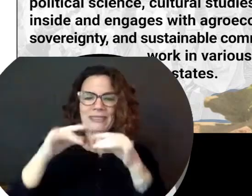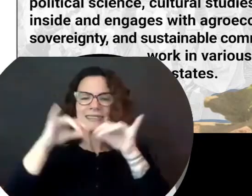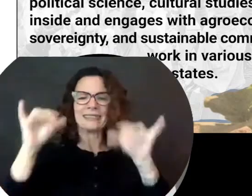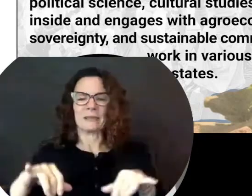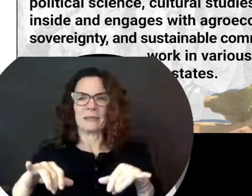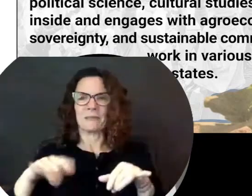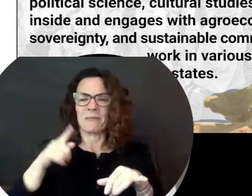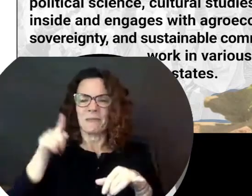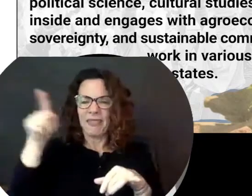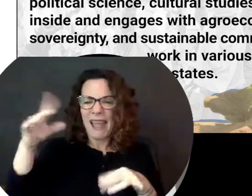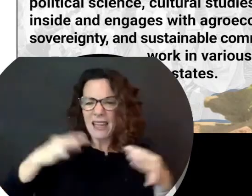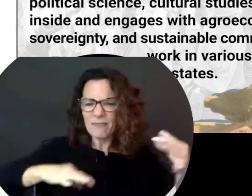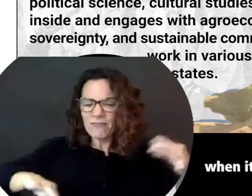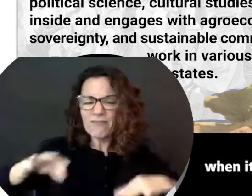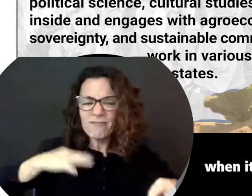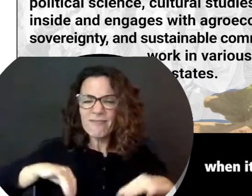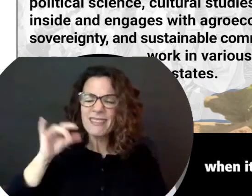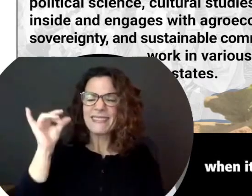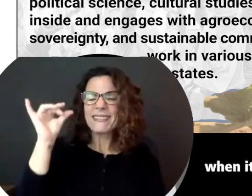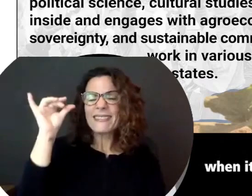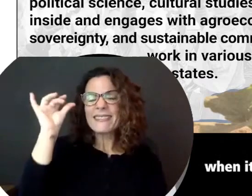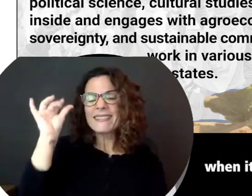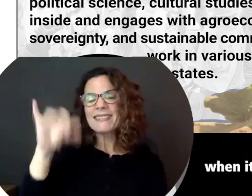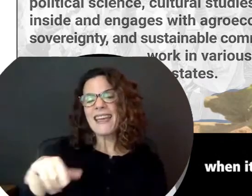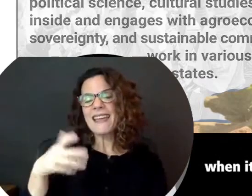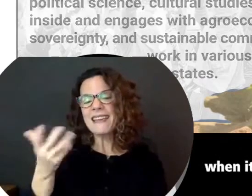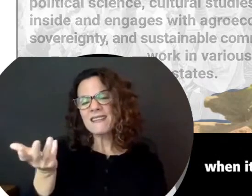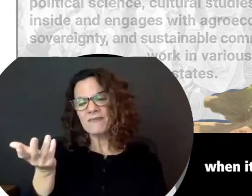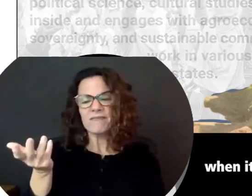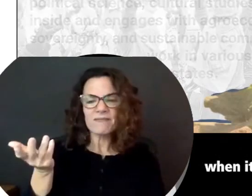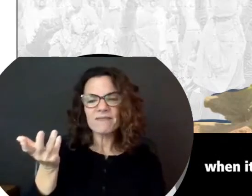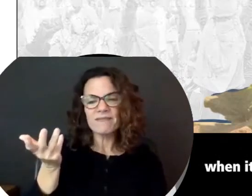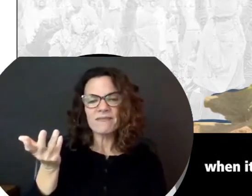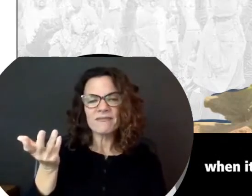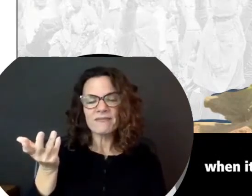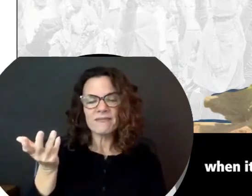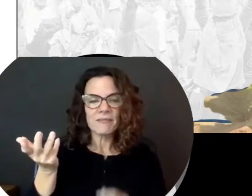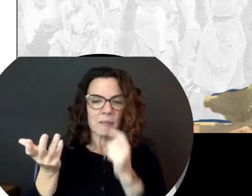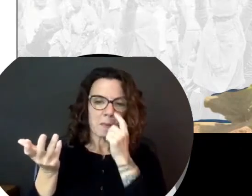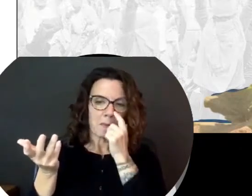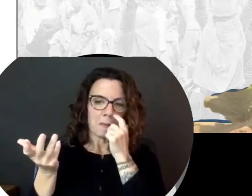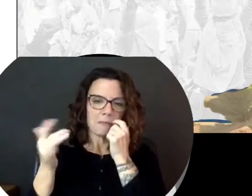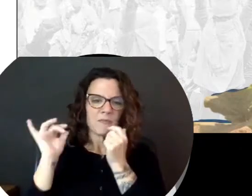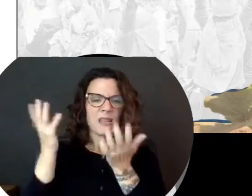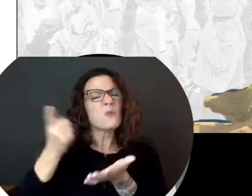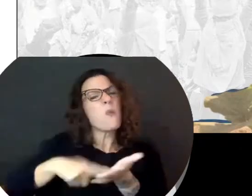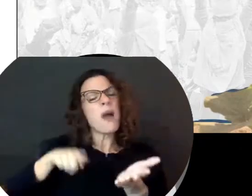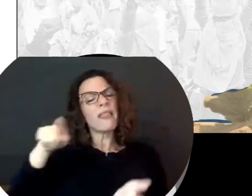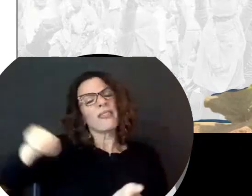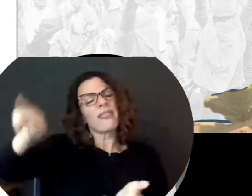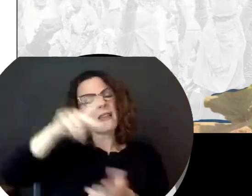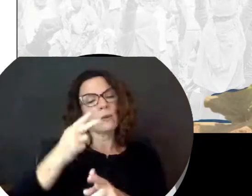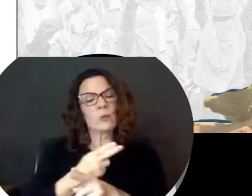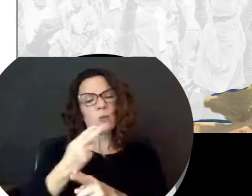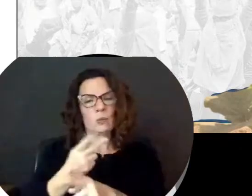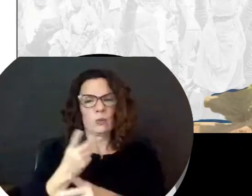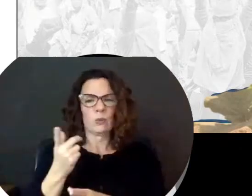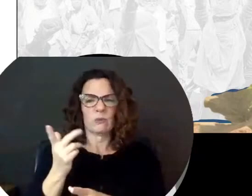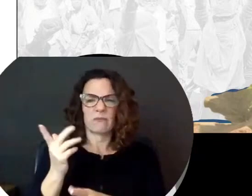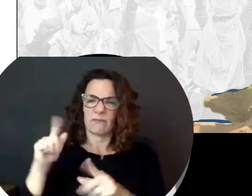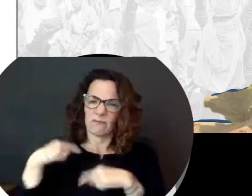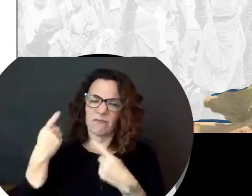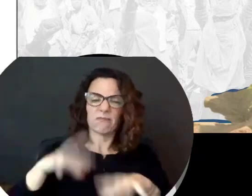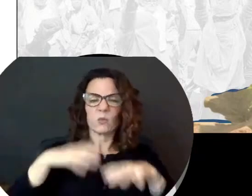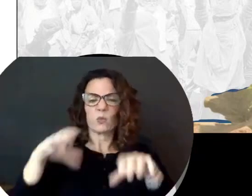that difference in the menu when it switched over to correctional industry and the quality of food we're getting.